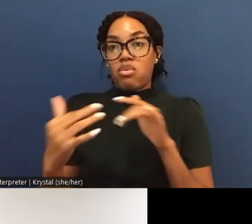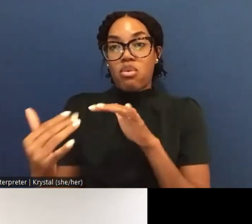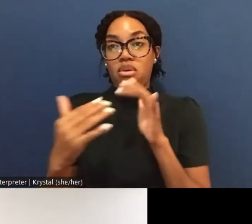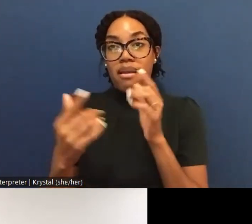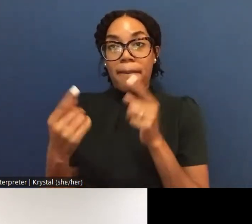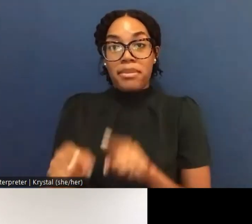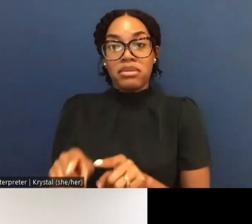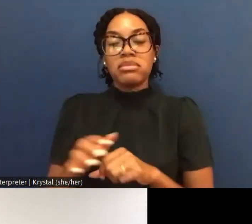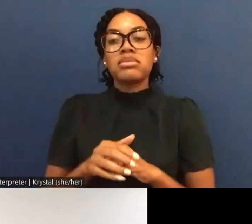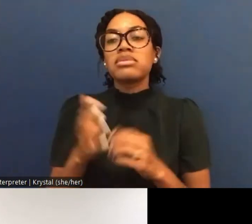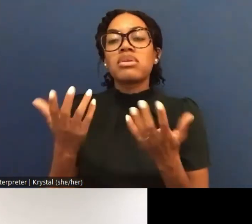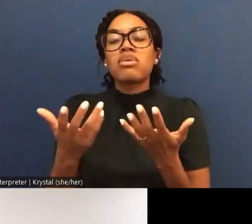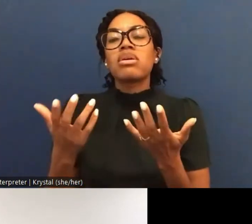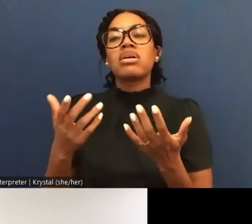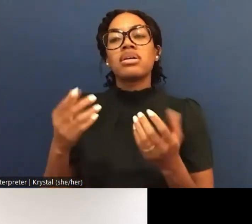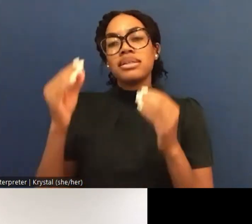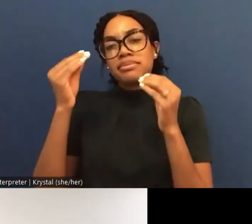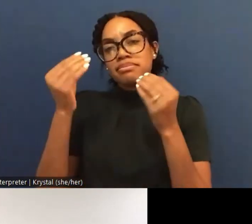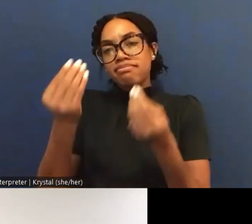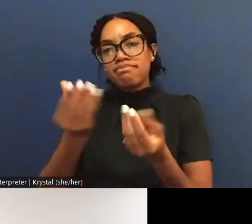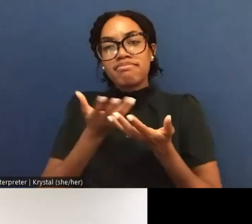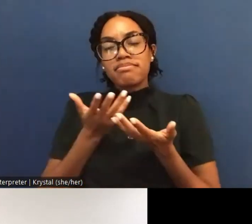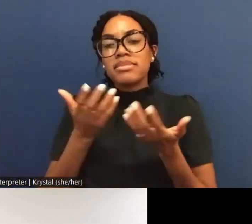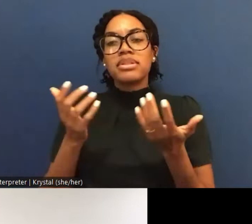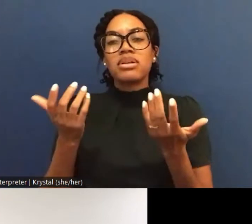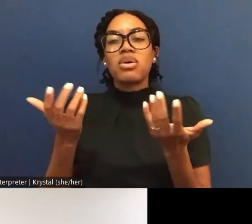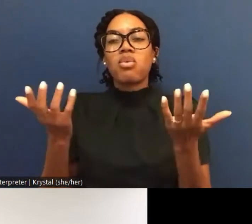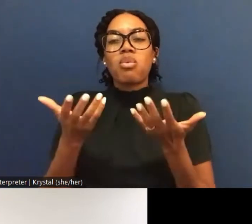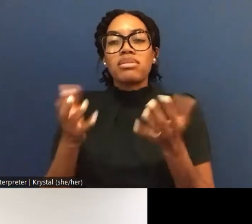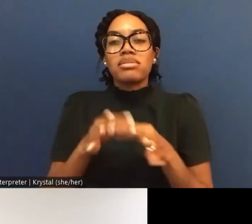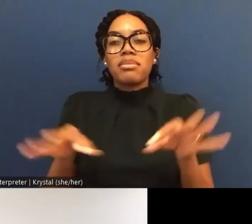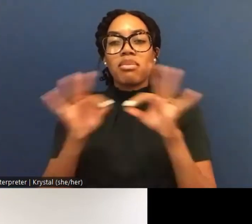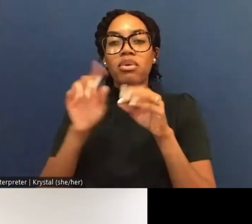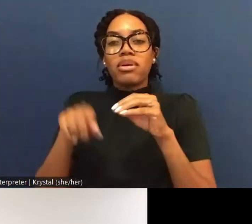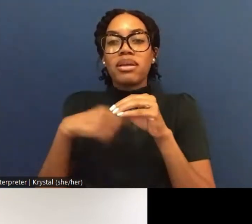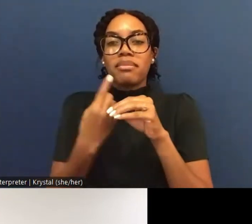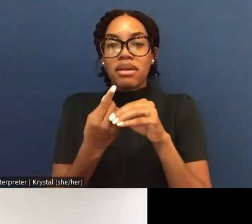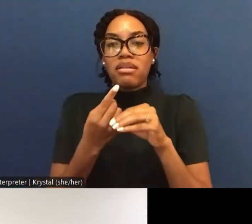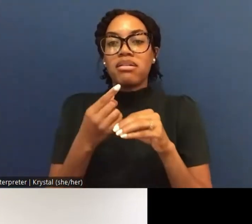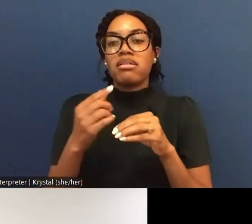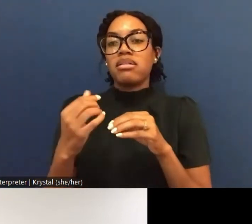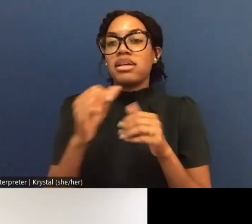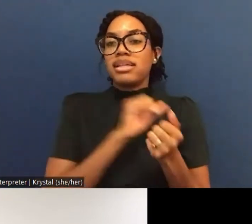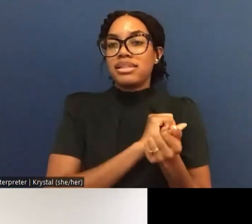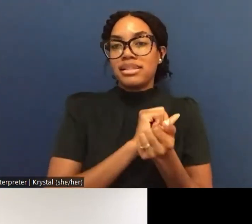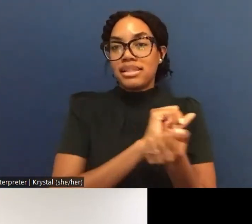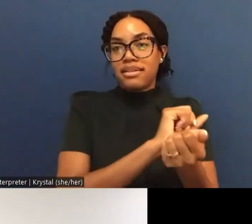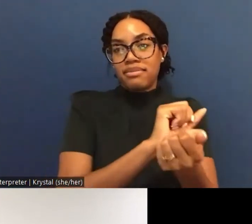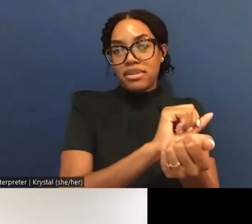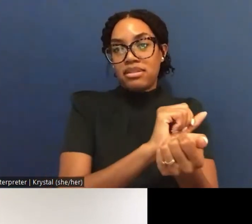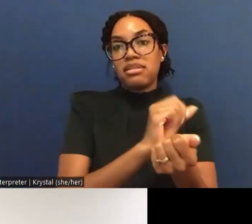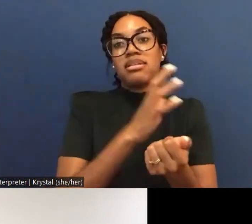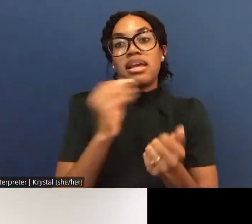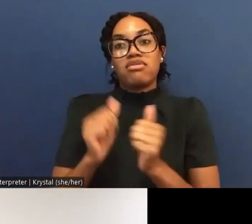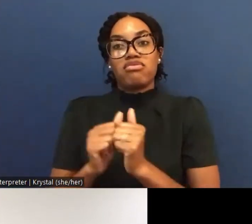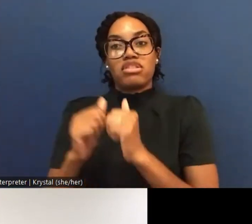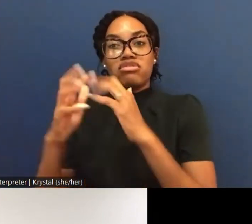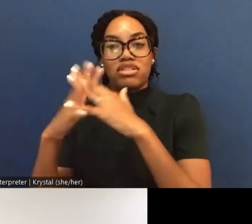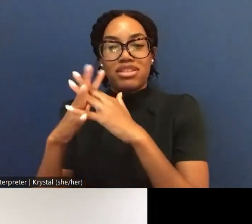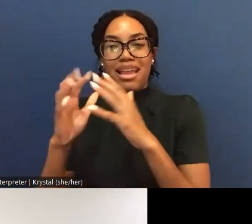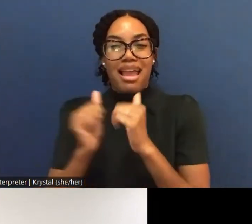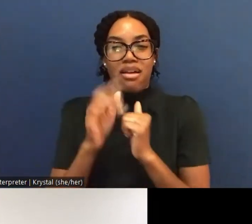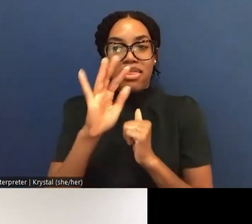enslavement and emancipation in the five tribes, and how do they intersect with enslavement and emancipation in the United